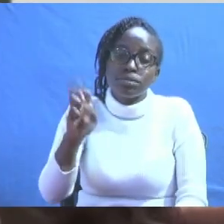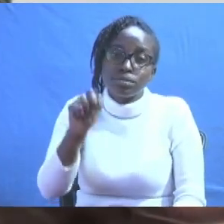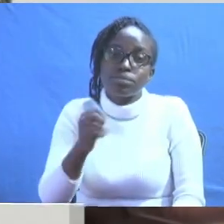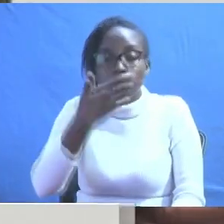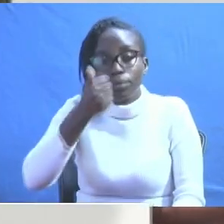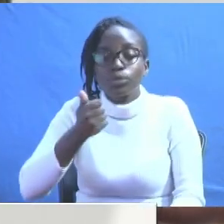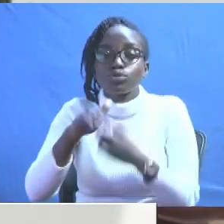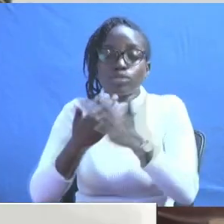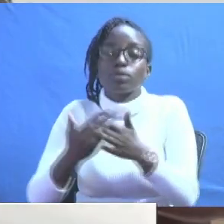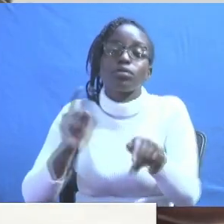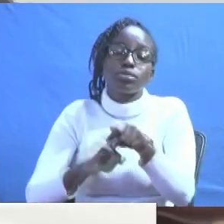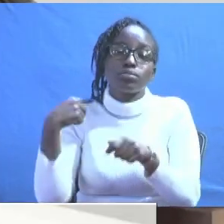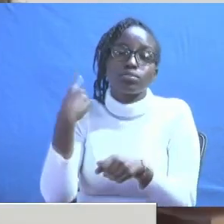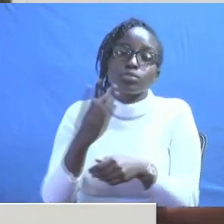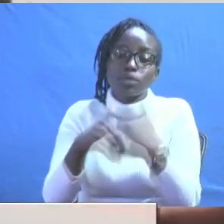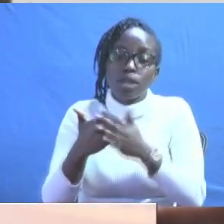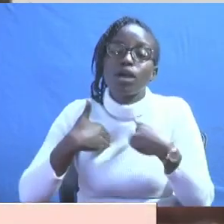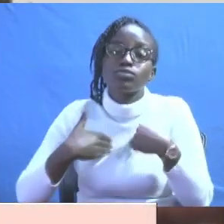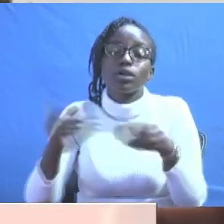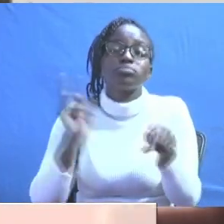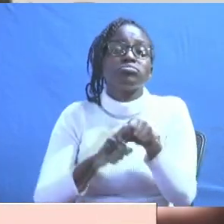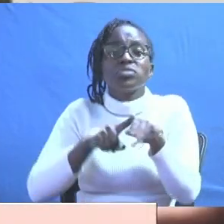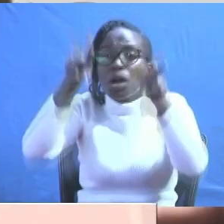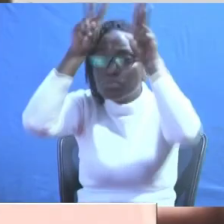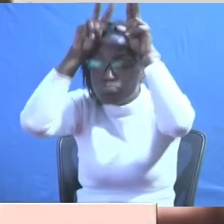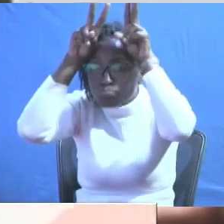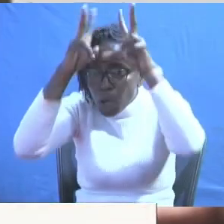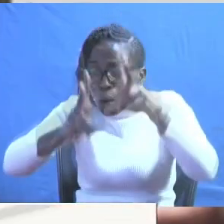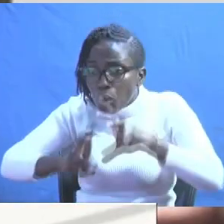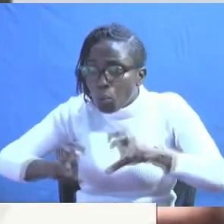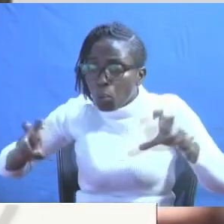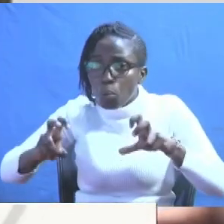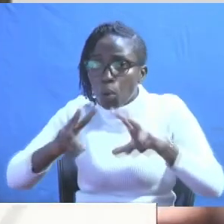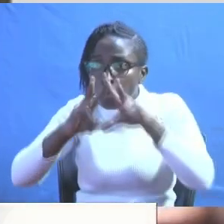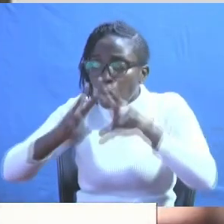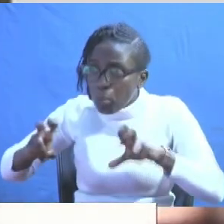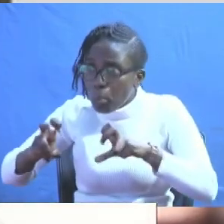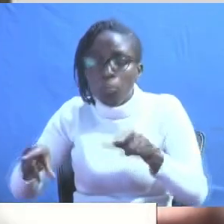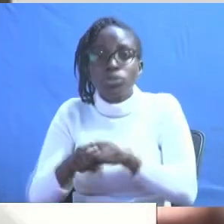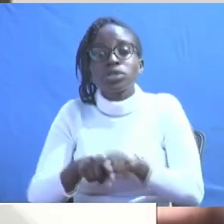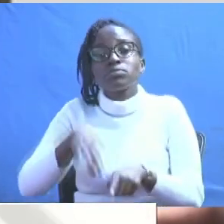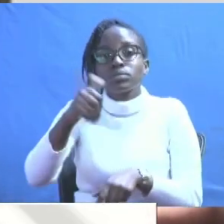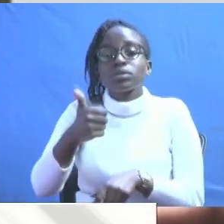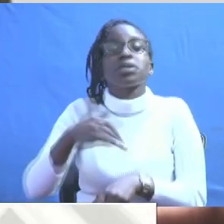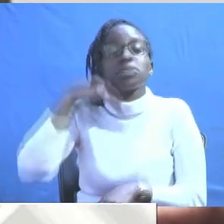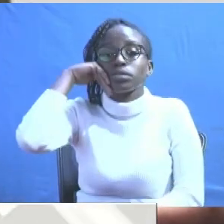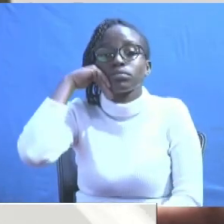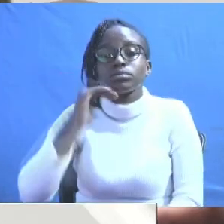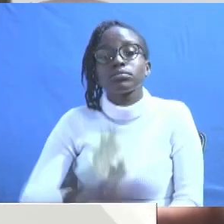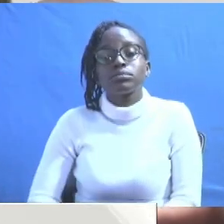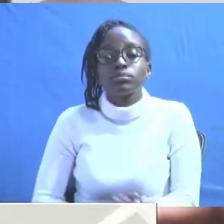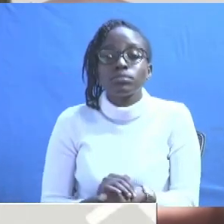tulikuwa tunatafuta hizo dume na inakosa, alafu unapagine unapata dume zingine simegojeka. Ile